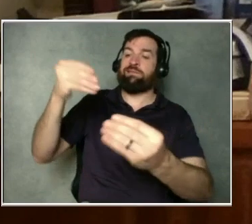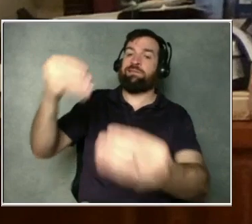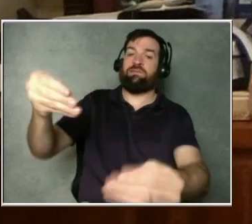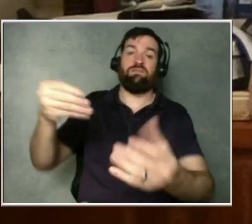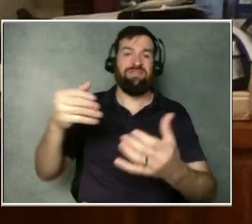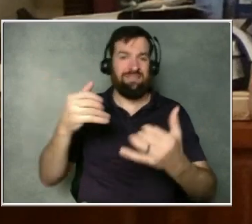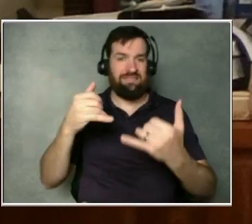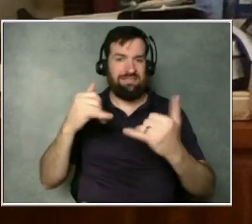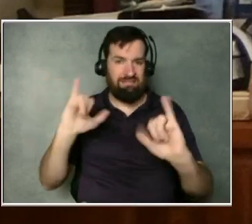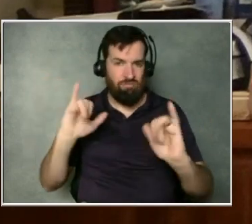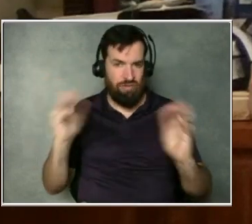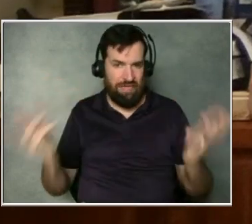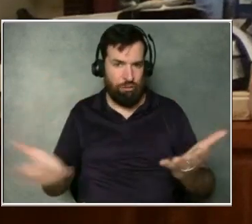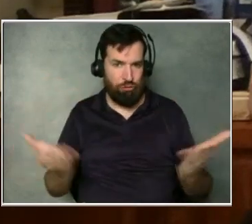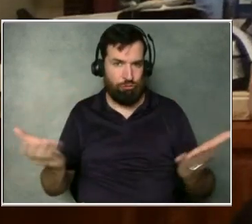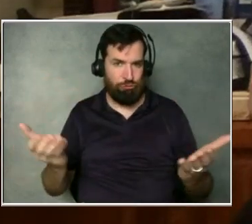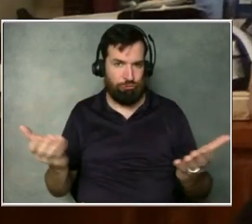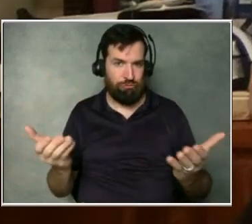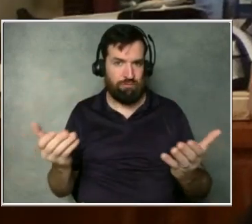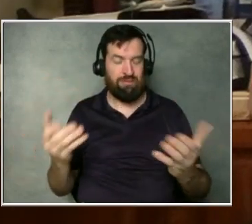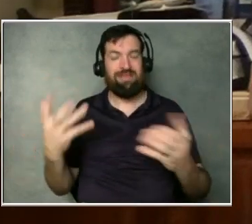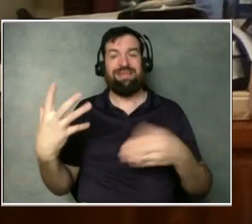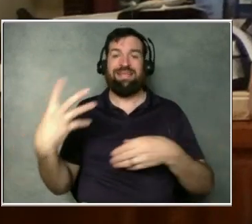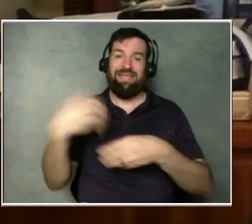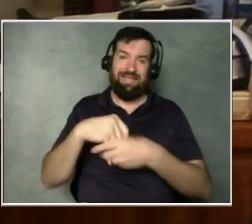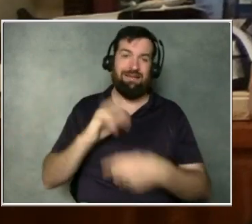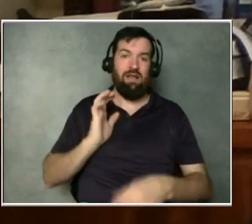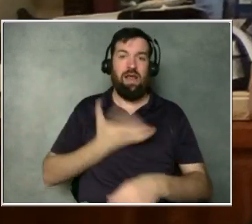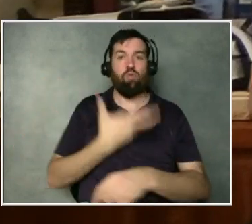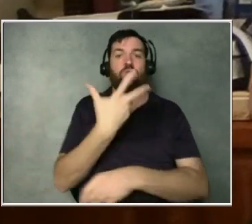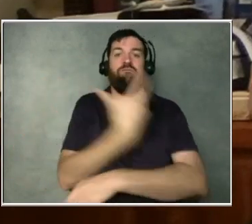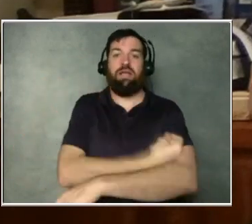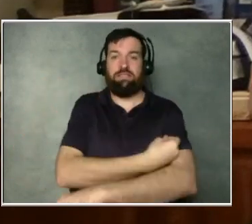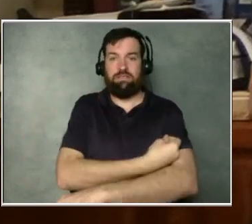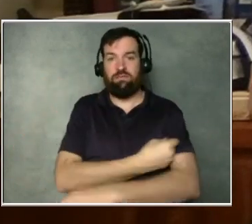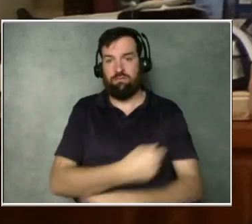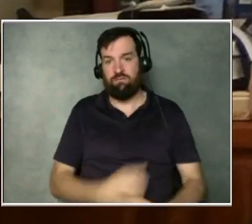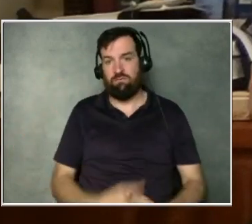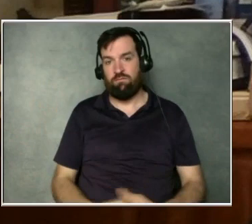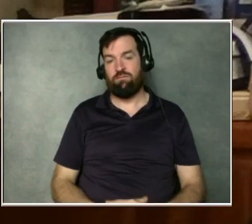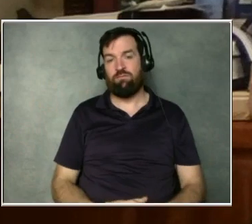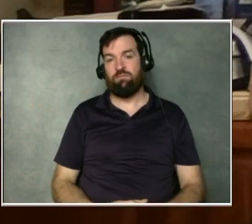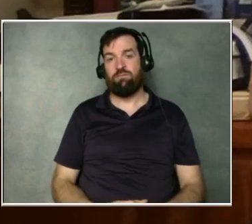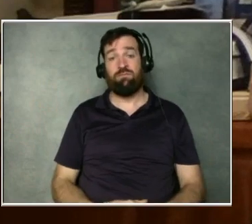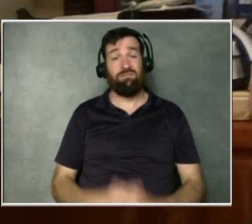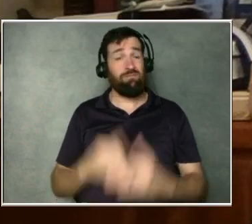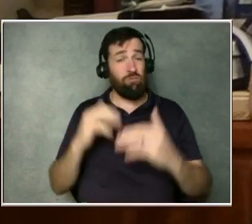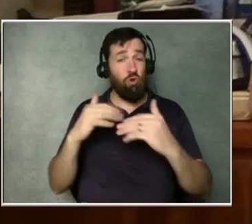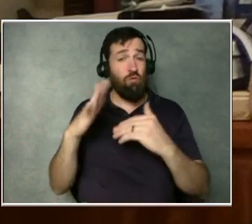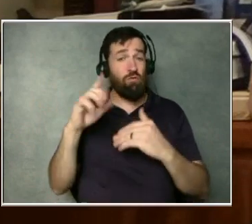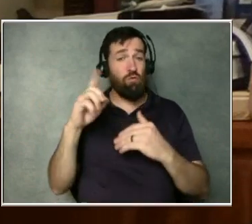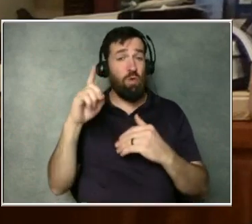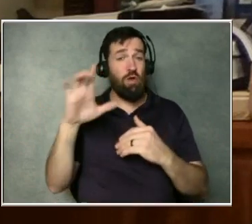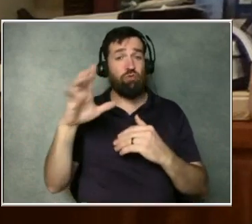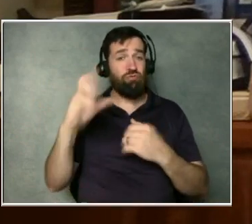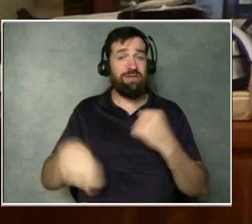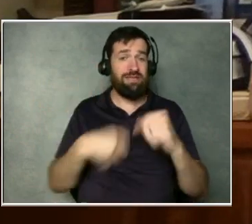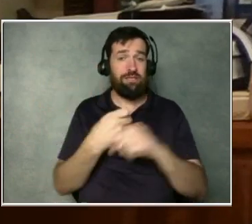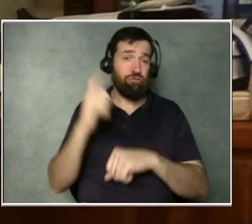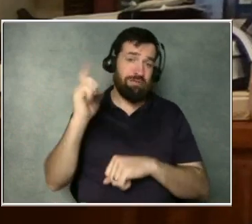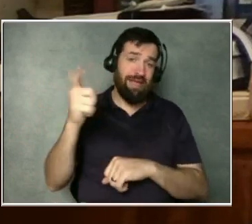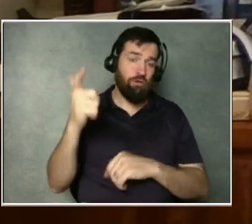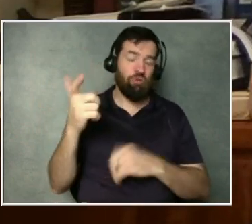to circulate today and is in the vaccine that we get when we get influenza vaccine. So over 100 years later, we're